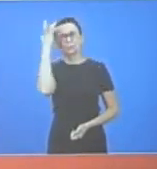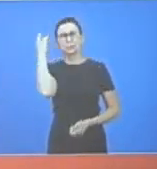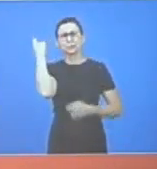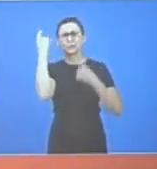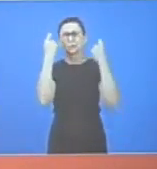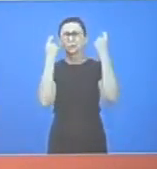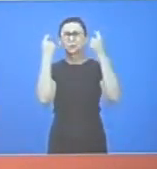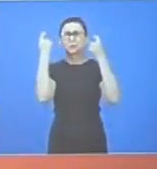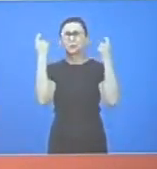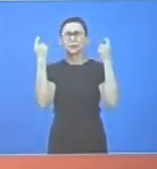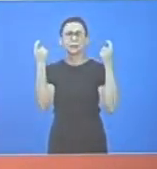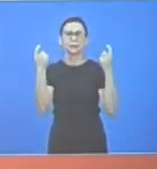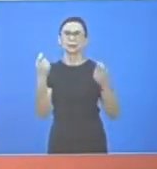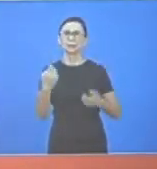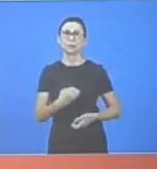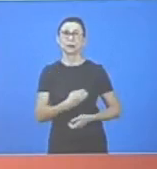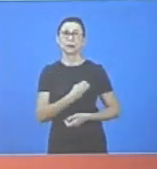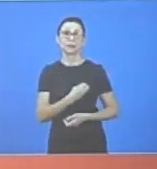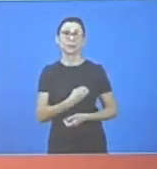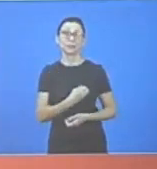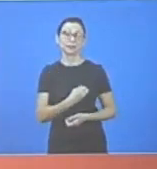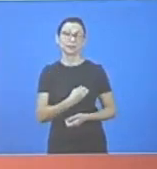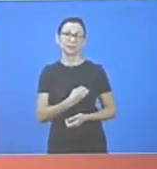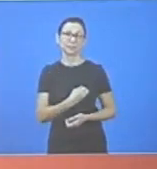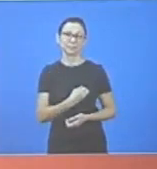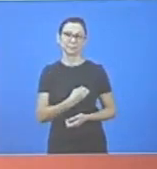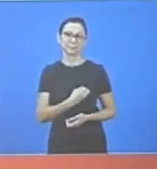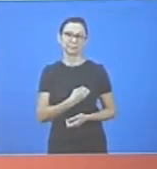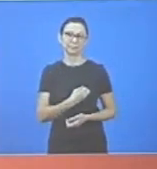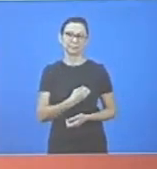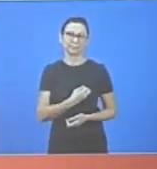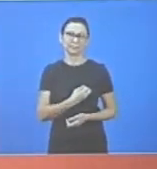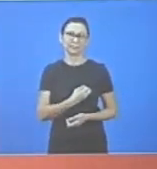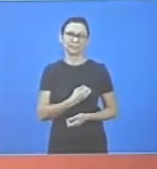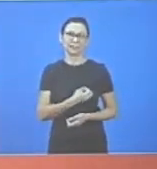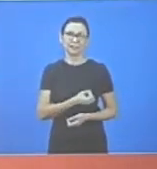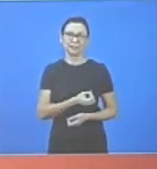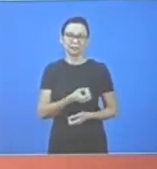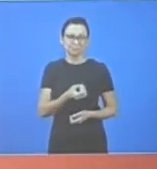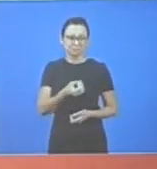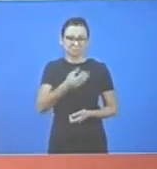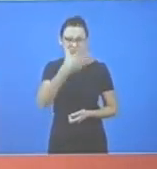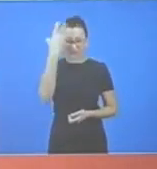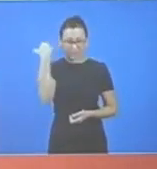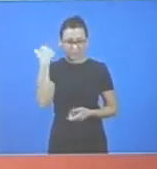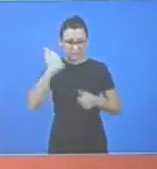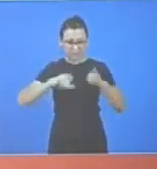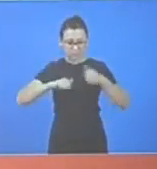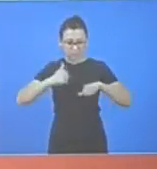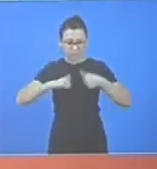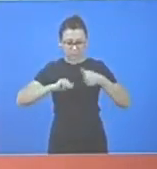And sometimes you're so worried about the survival that you forget the spiritual. But what God wants for